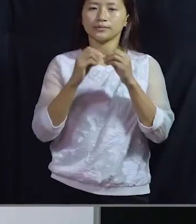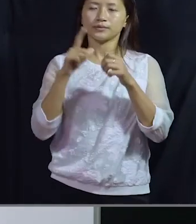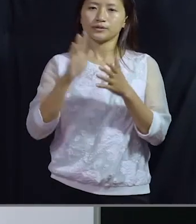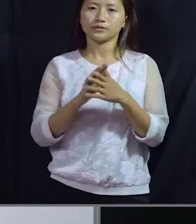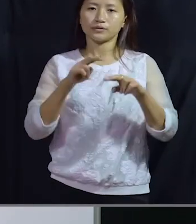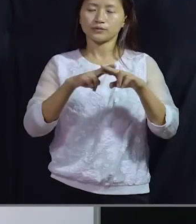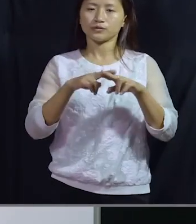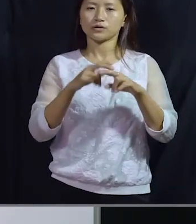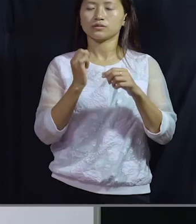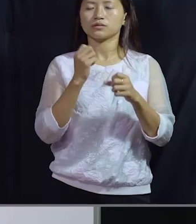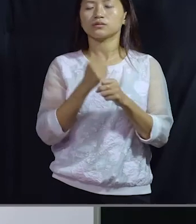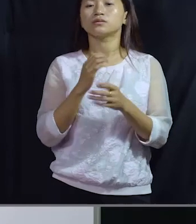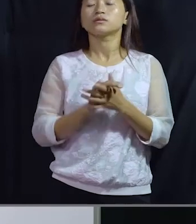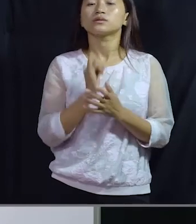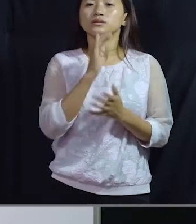is